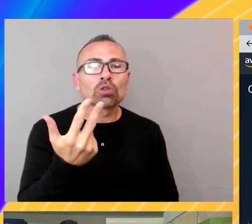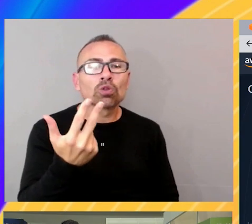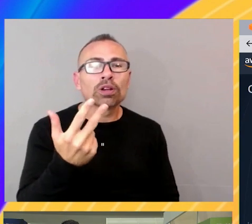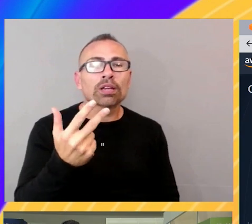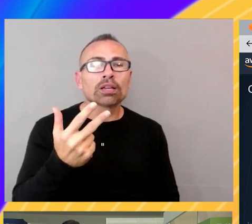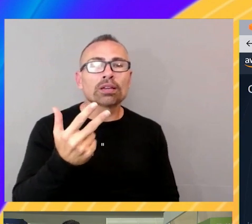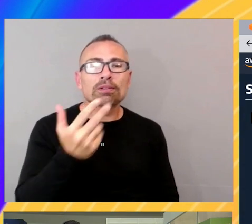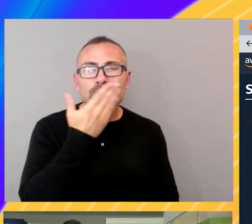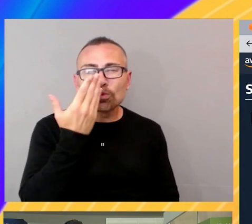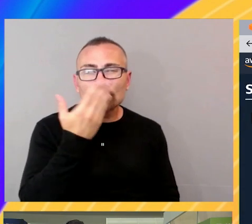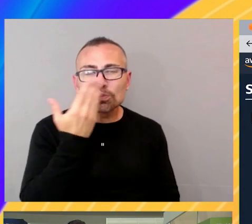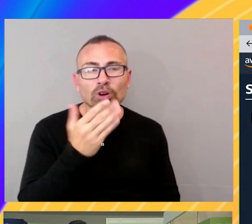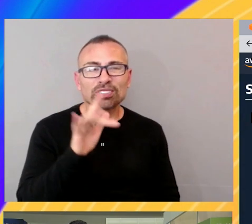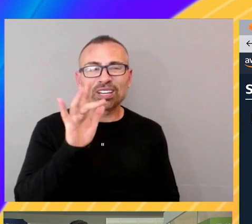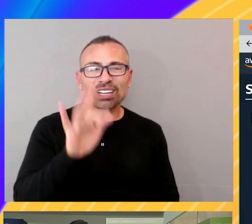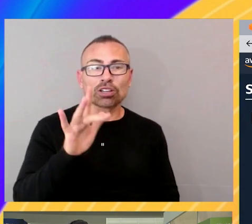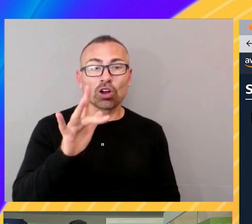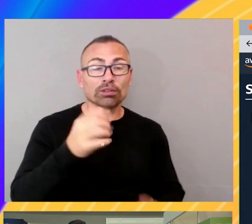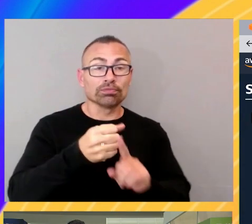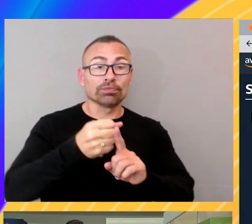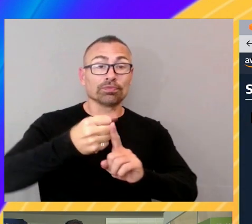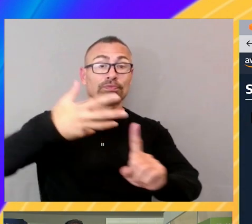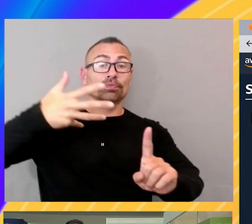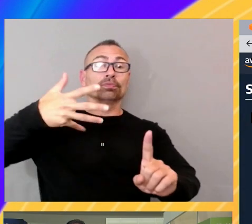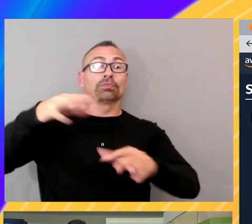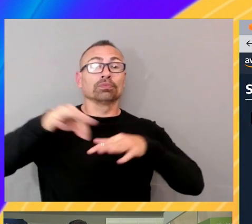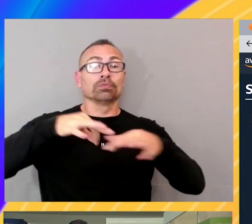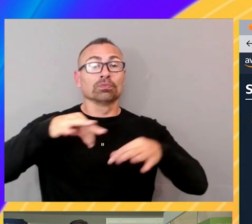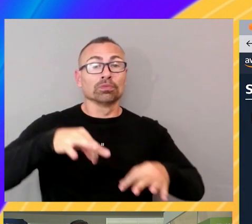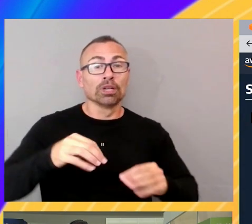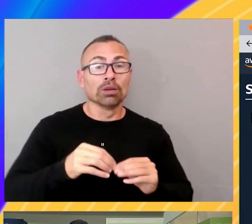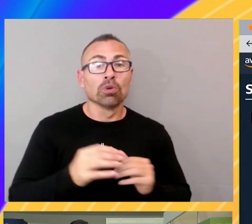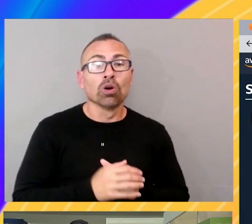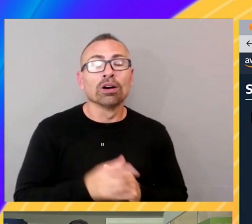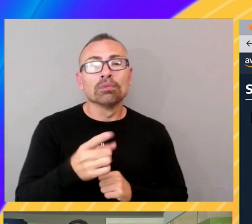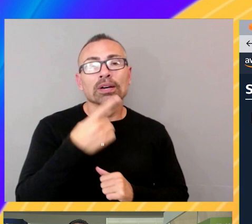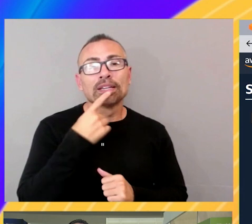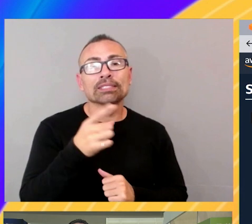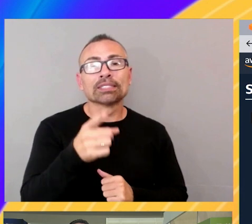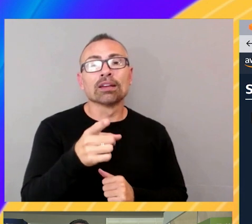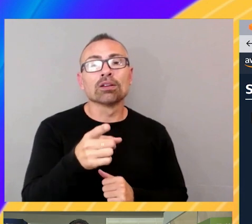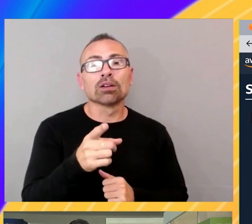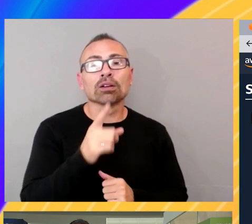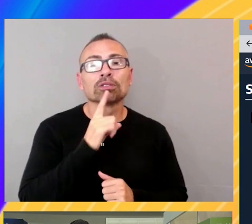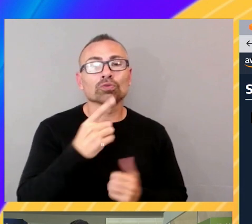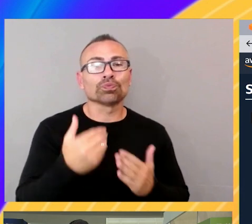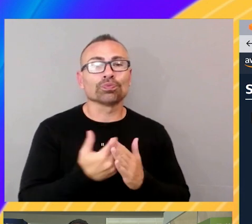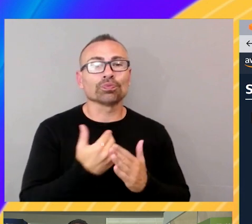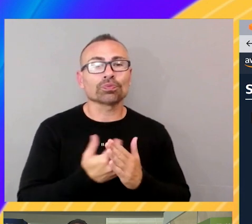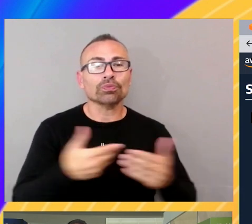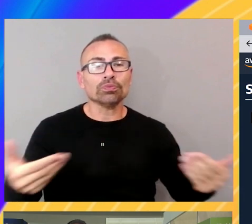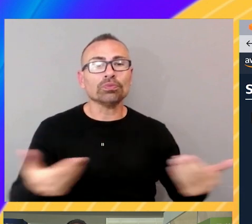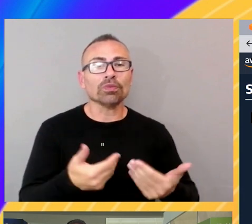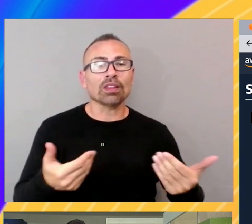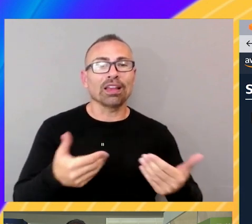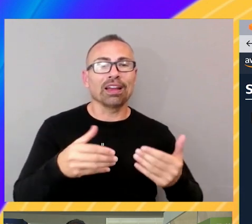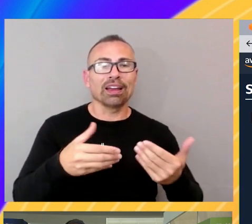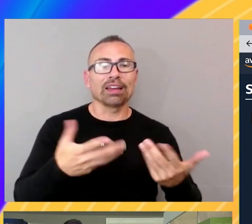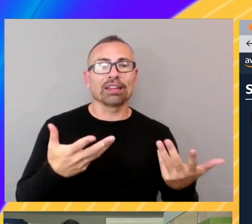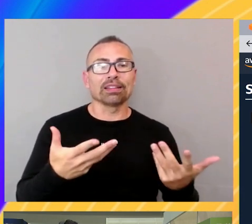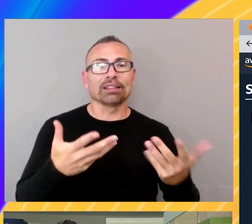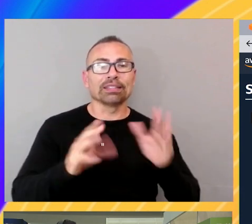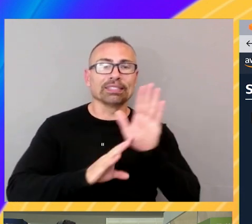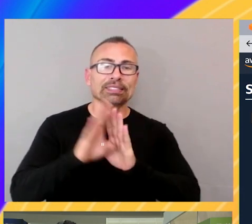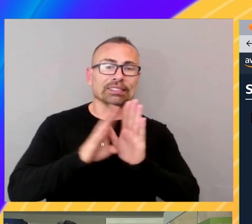to get more details about it, but it says you are a newly hired DevOps engineer at Data